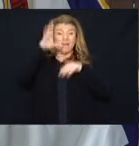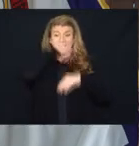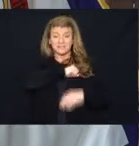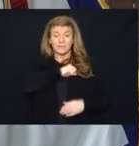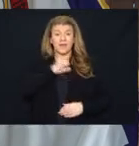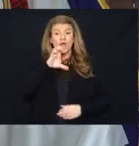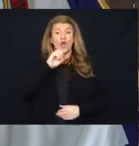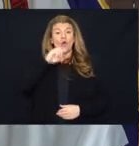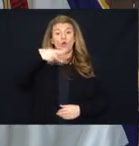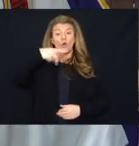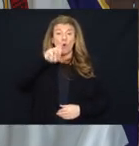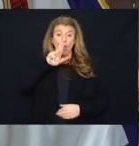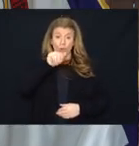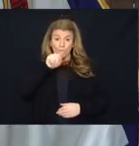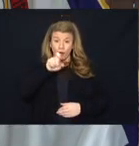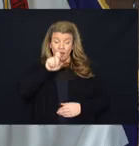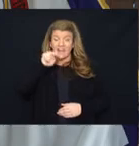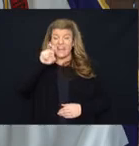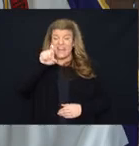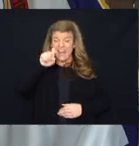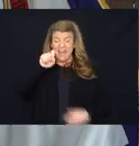we're